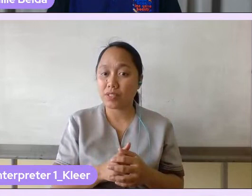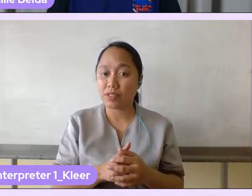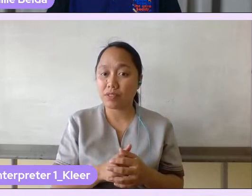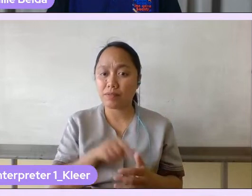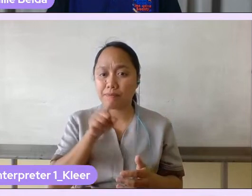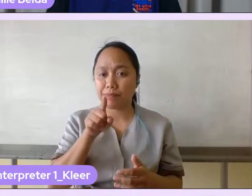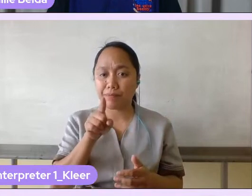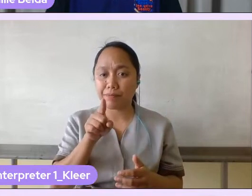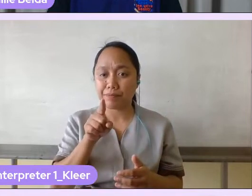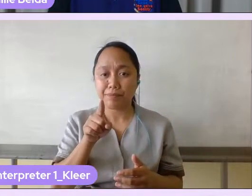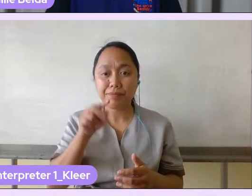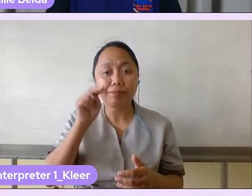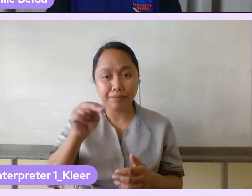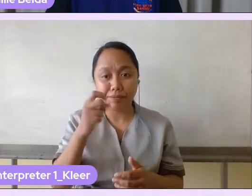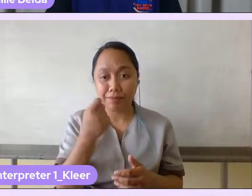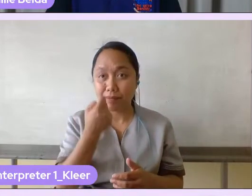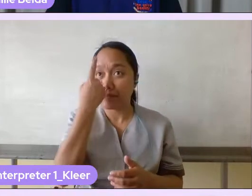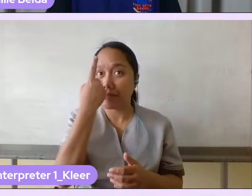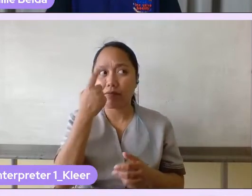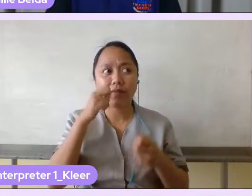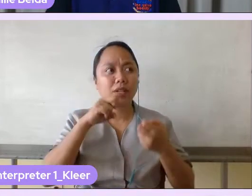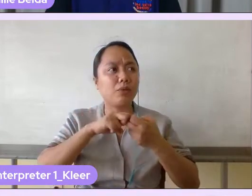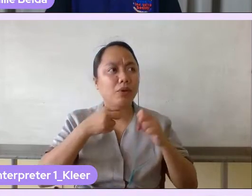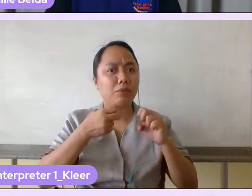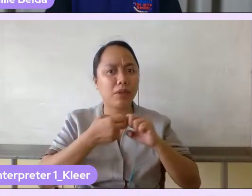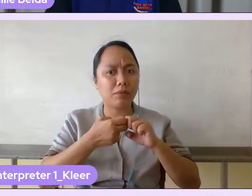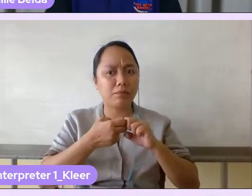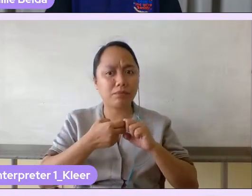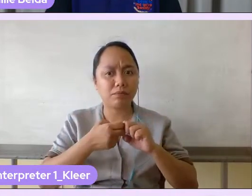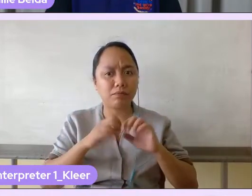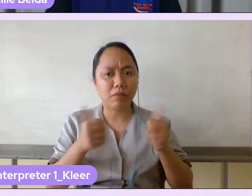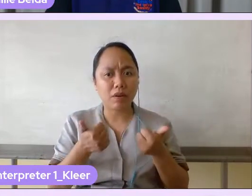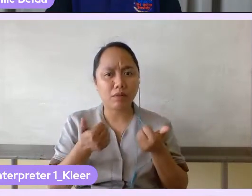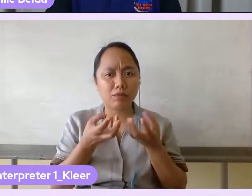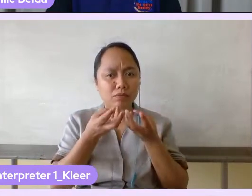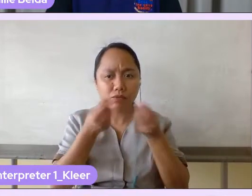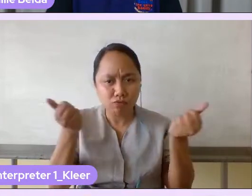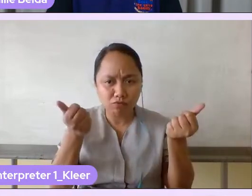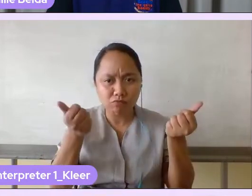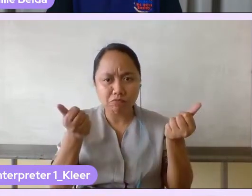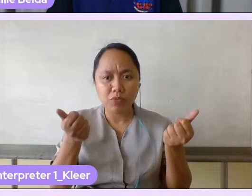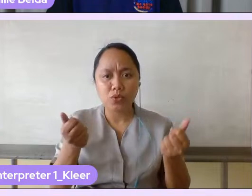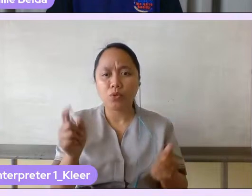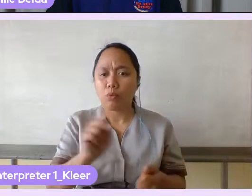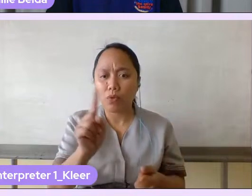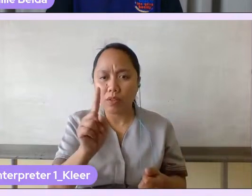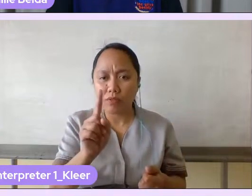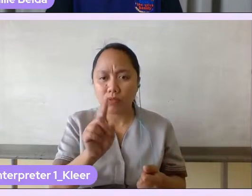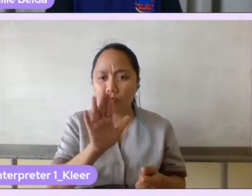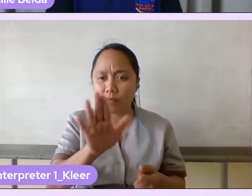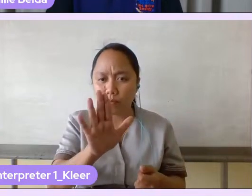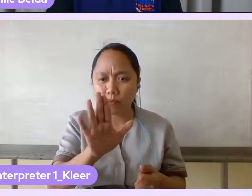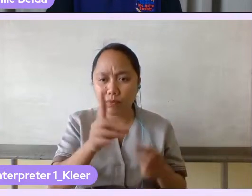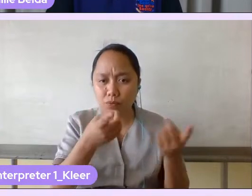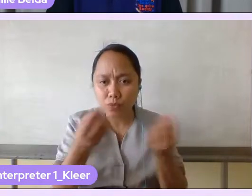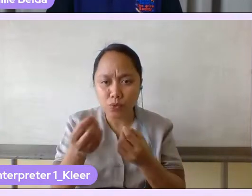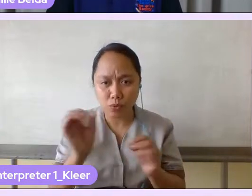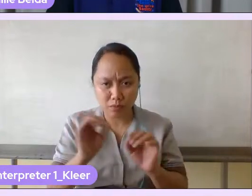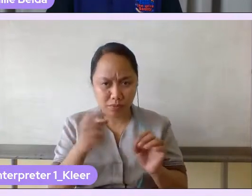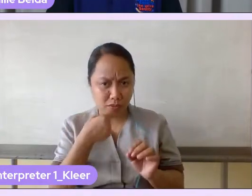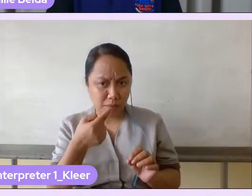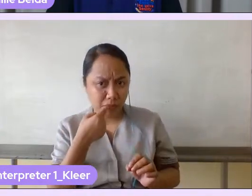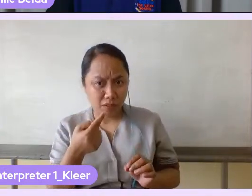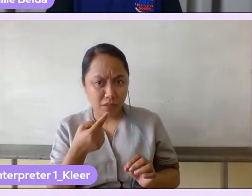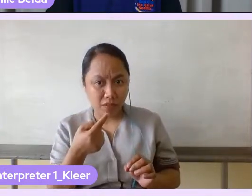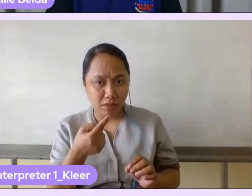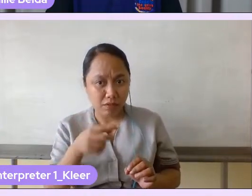really understand a problem or really trying to solve something. So, kung ano man yung field mo now, wala namang nagsasabi here na